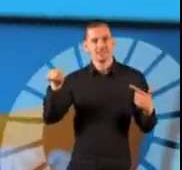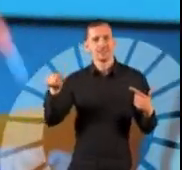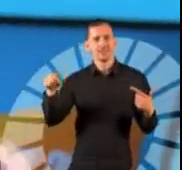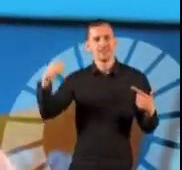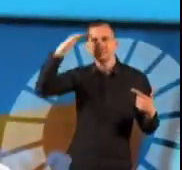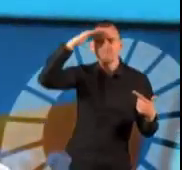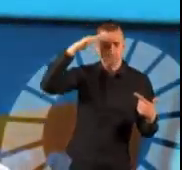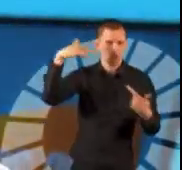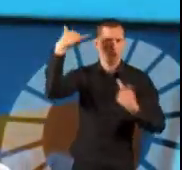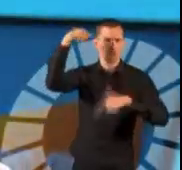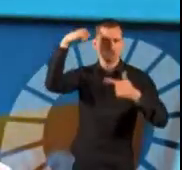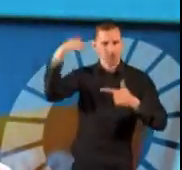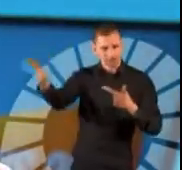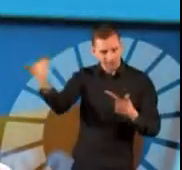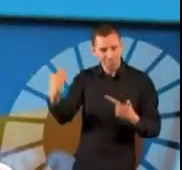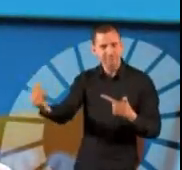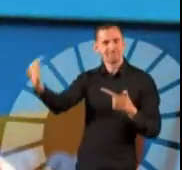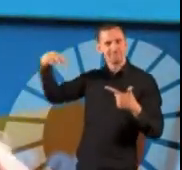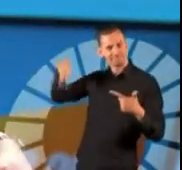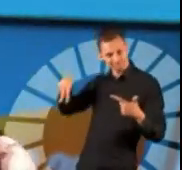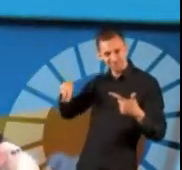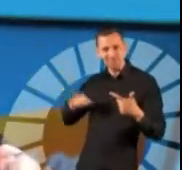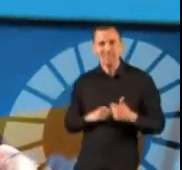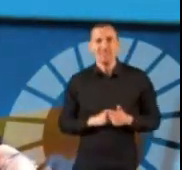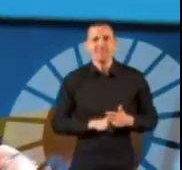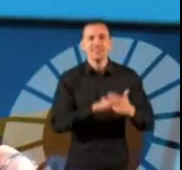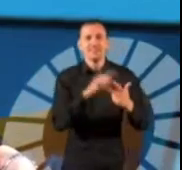We've been waiting for this, Nespa.